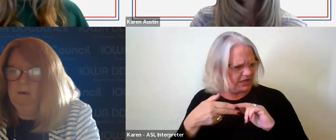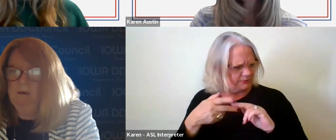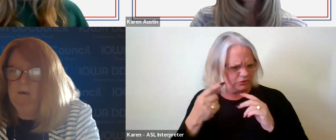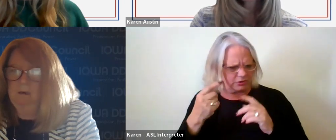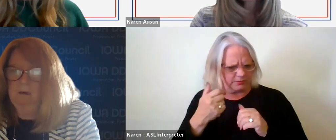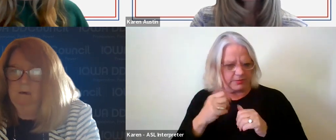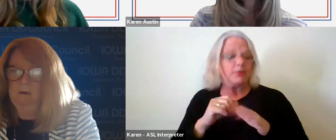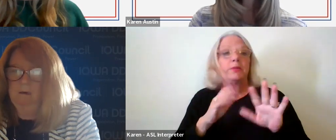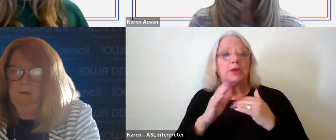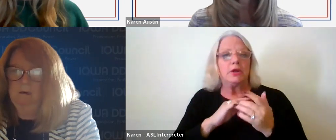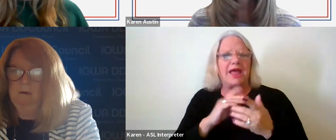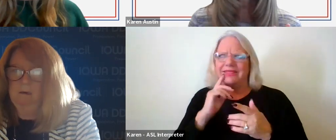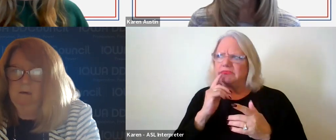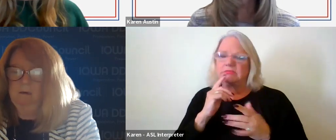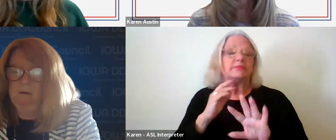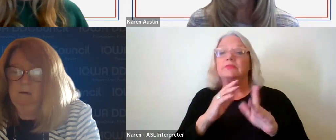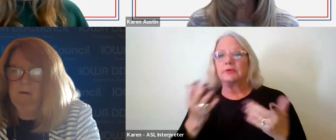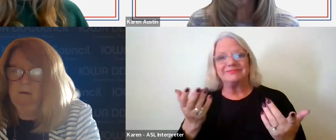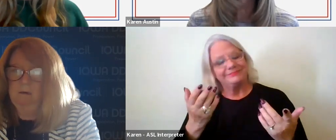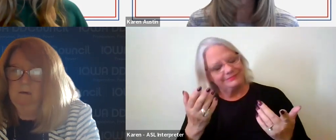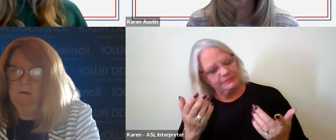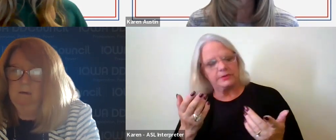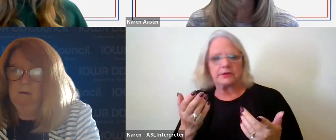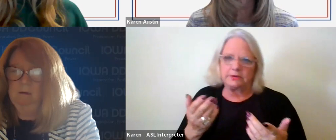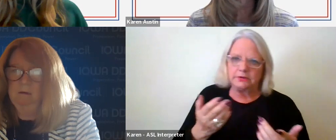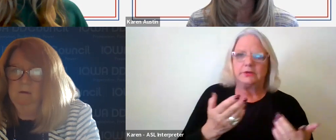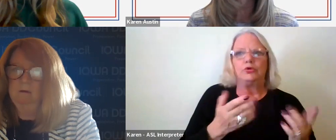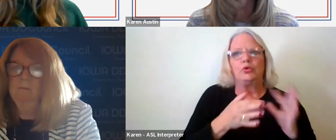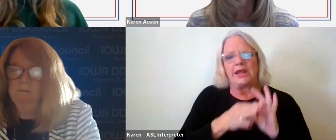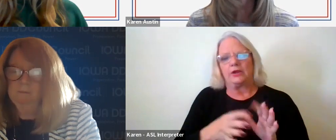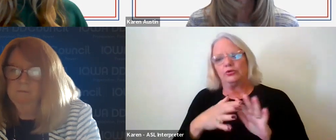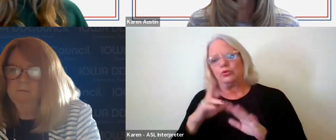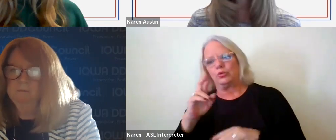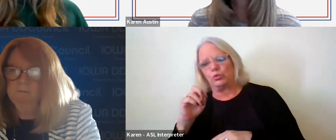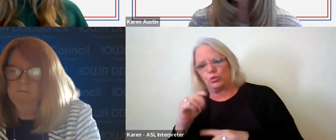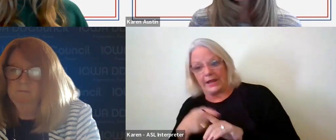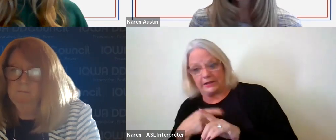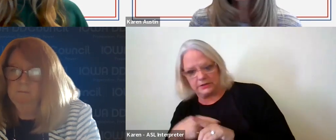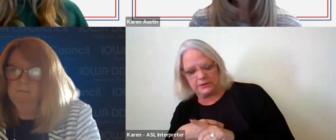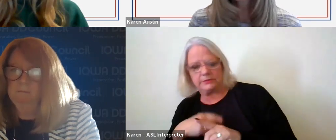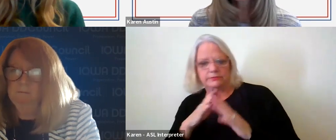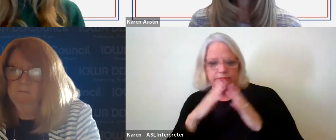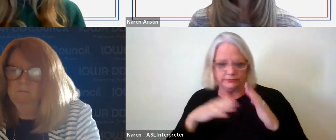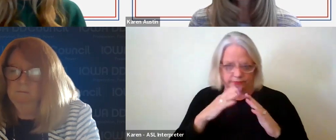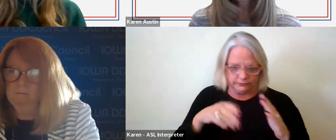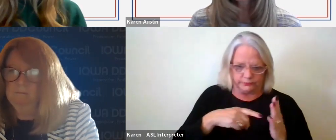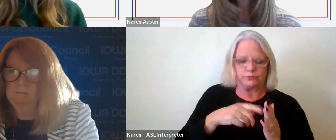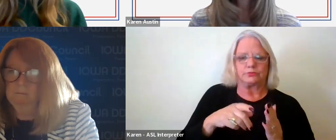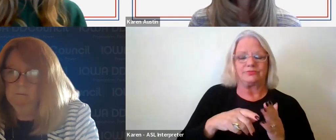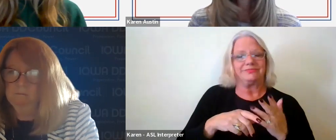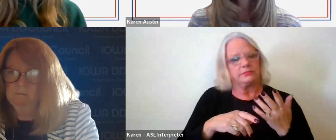mean, you know, the logistics of doing it with housing and rent, you have to be very careful there that